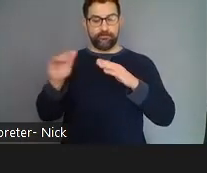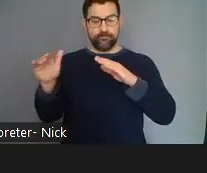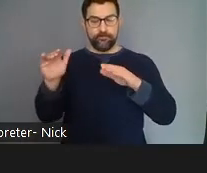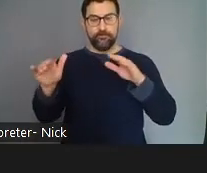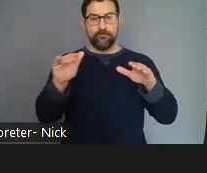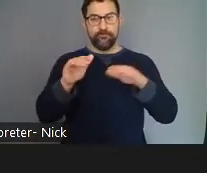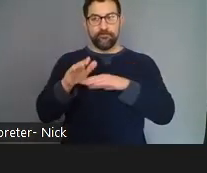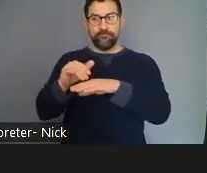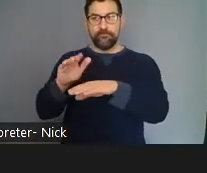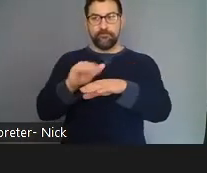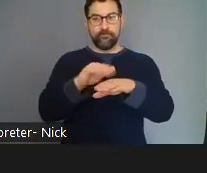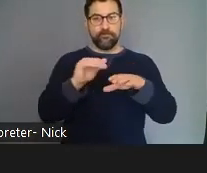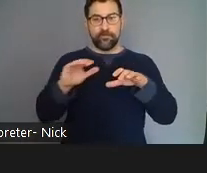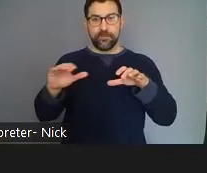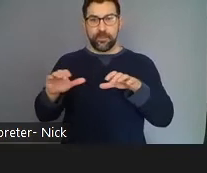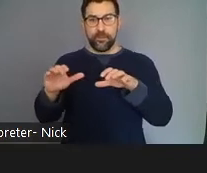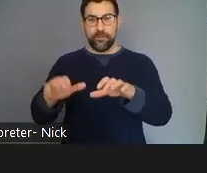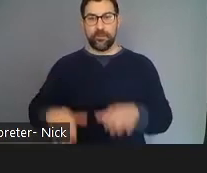community.